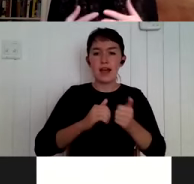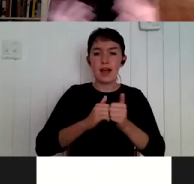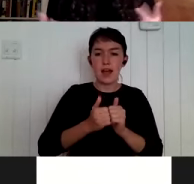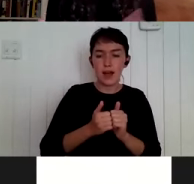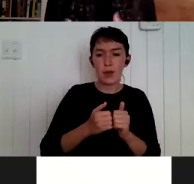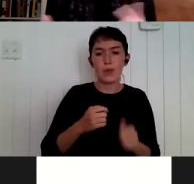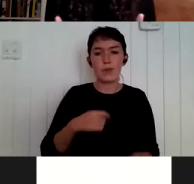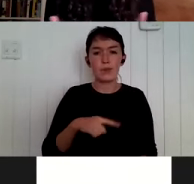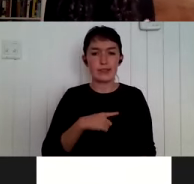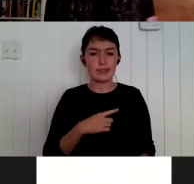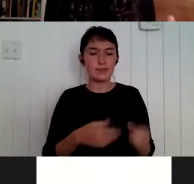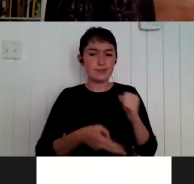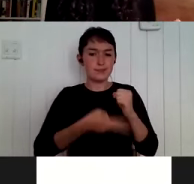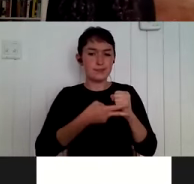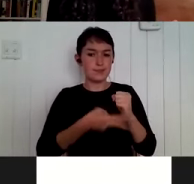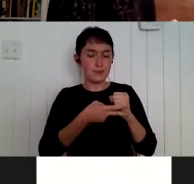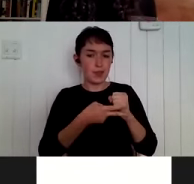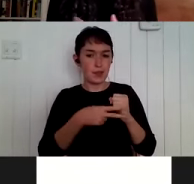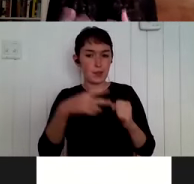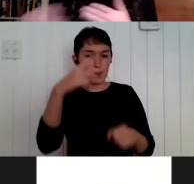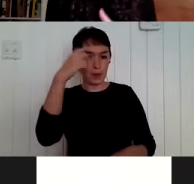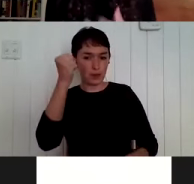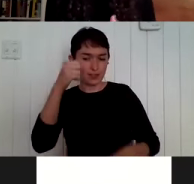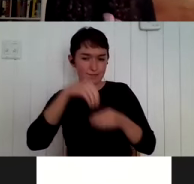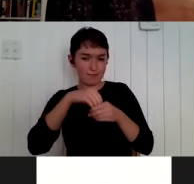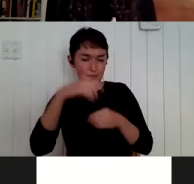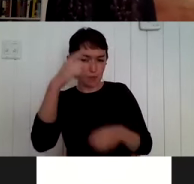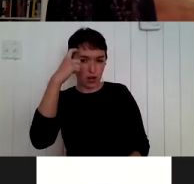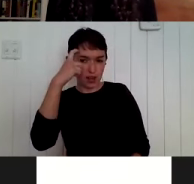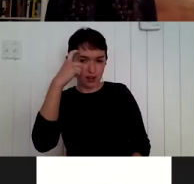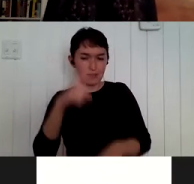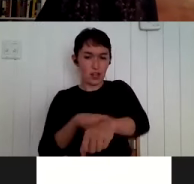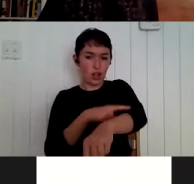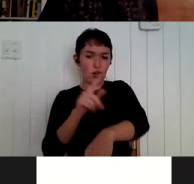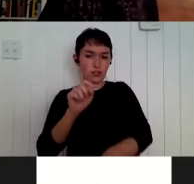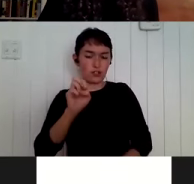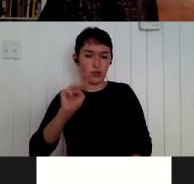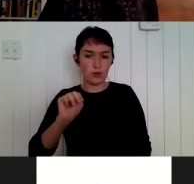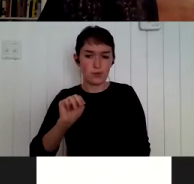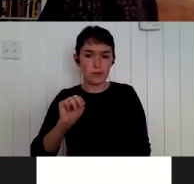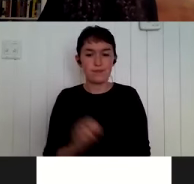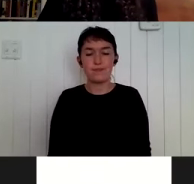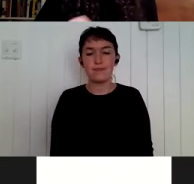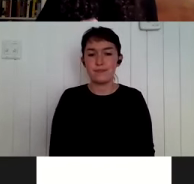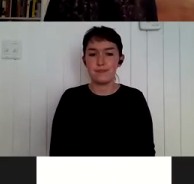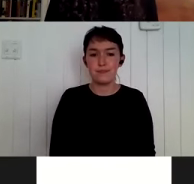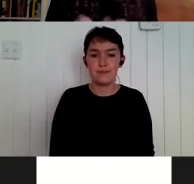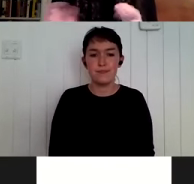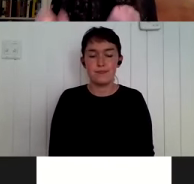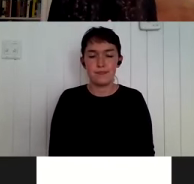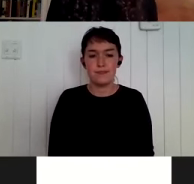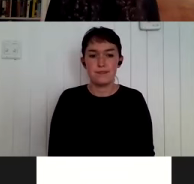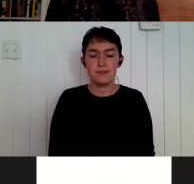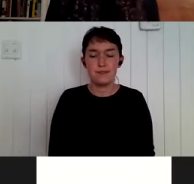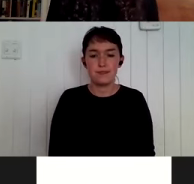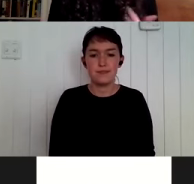are stored for the long term in the brain and the role that sleep seems to play in that. So to